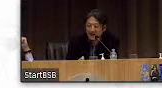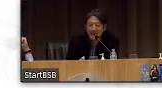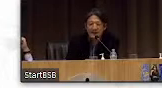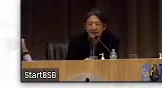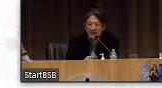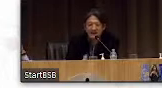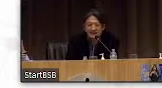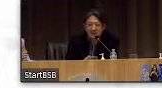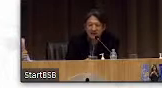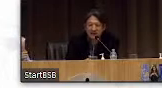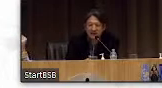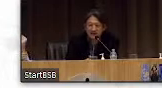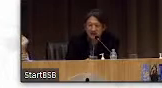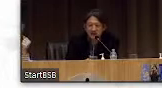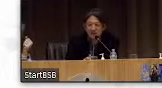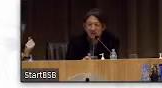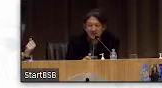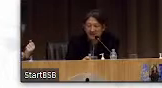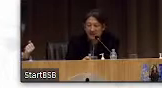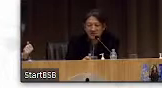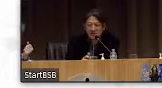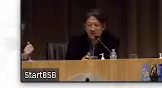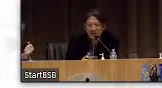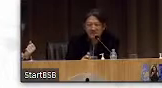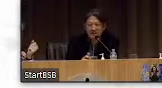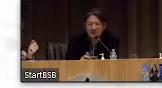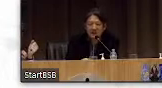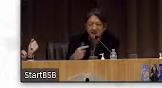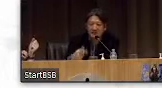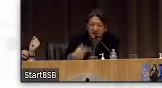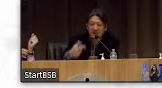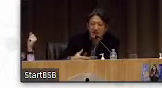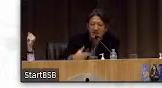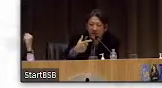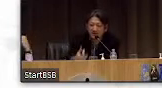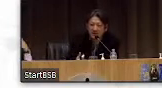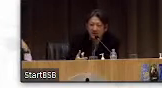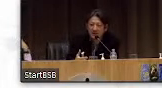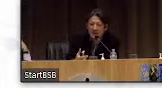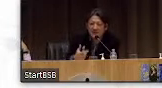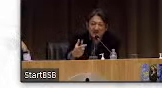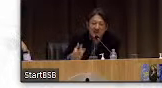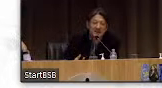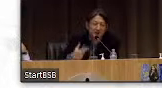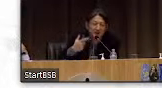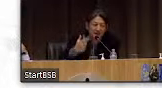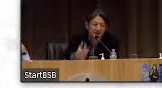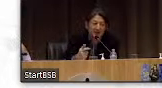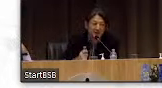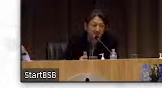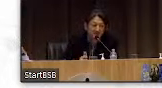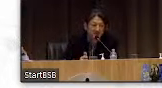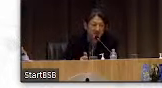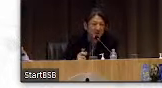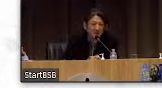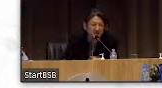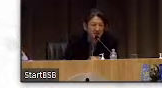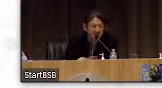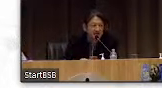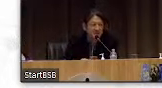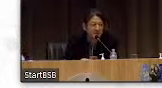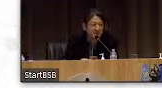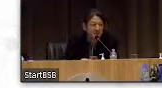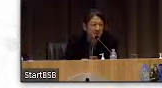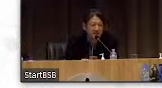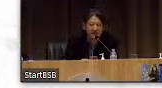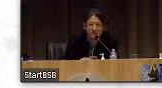of data not always the solution. So we cannot think that data is the solution, but we have to learn how to work